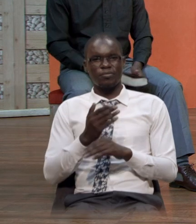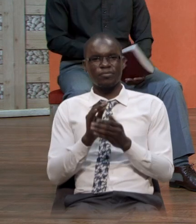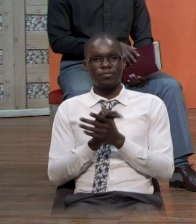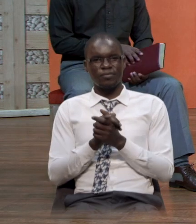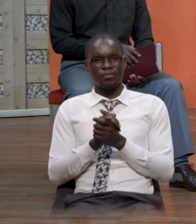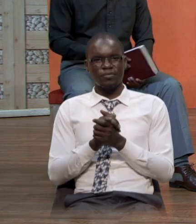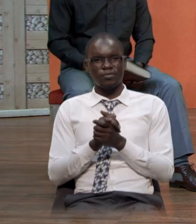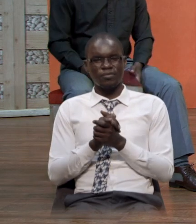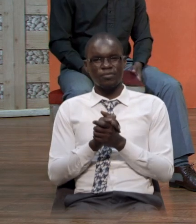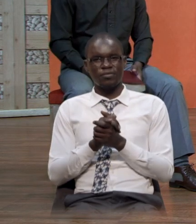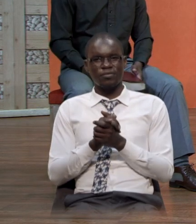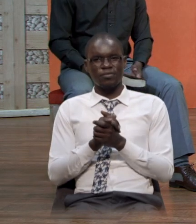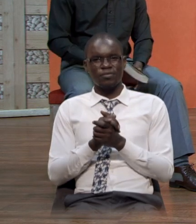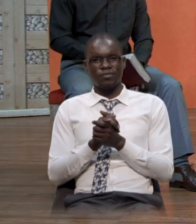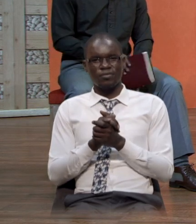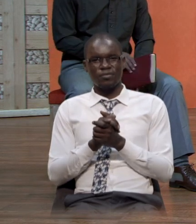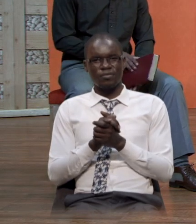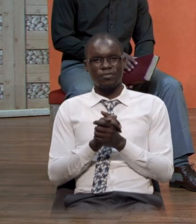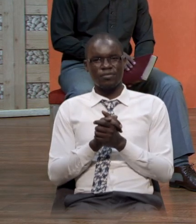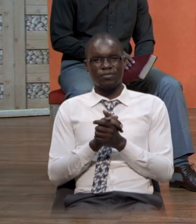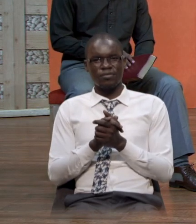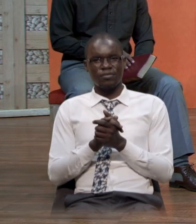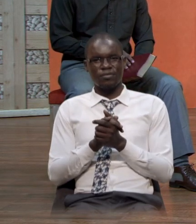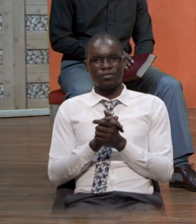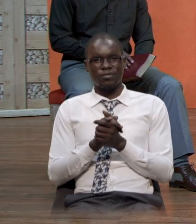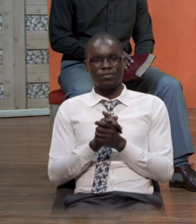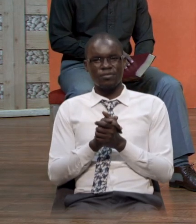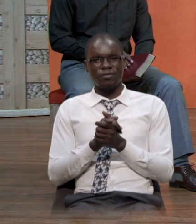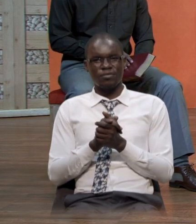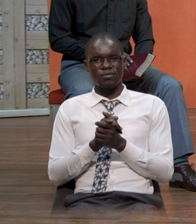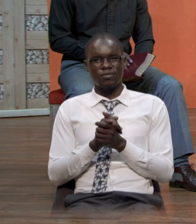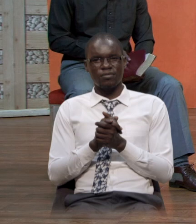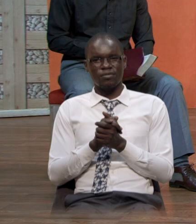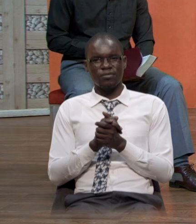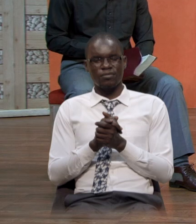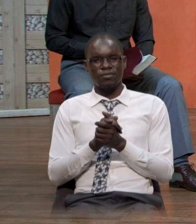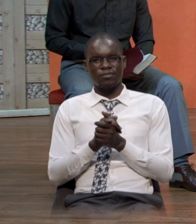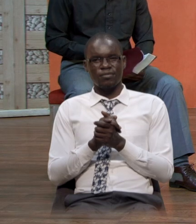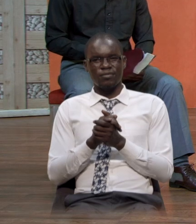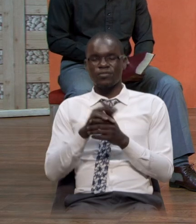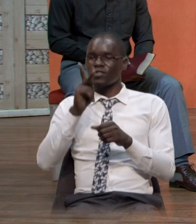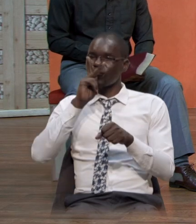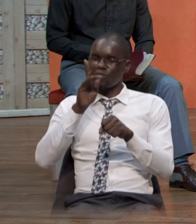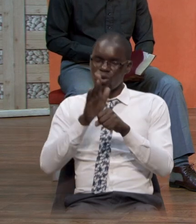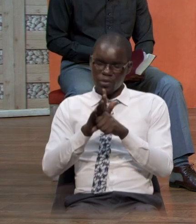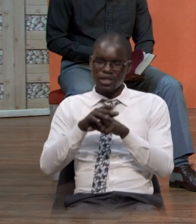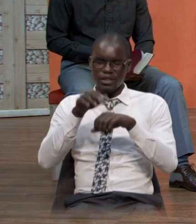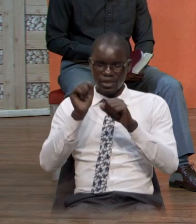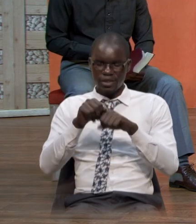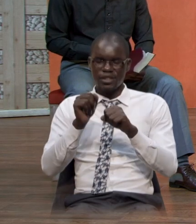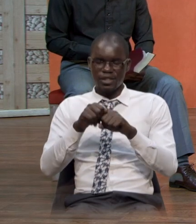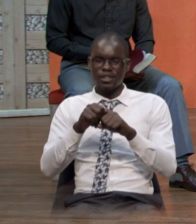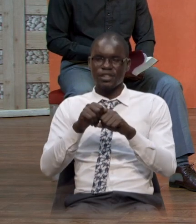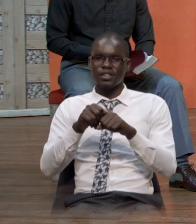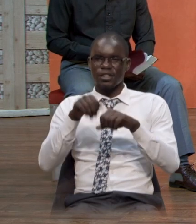No matter how many promises? All his promises are true. My ear. Yes and